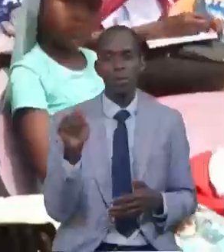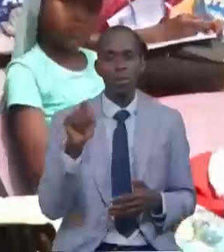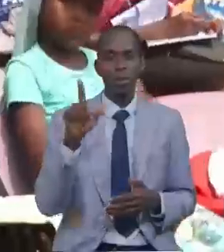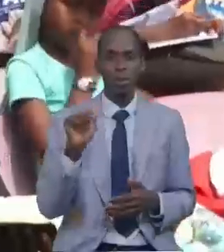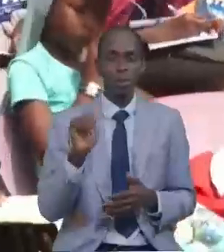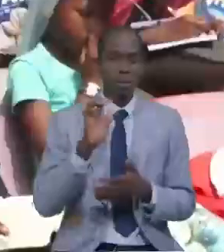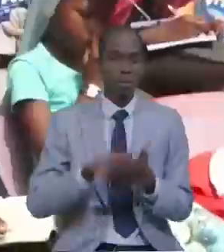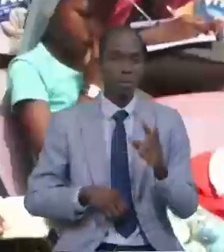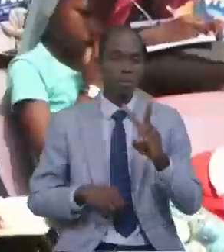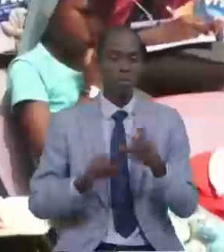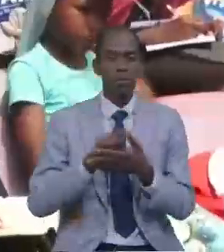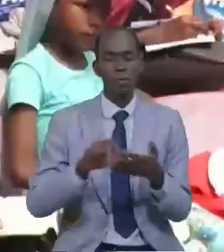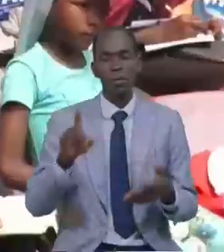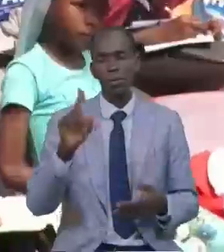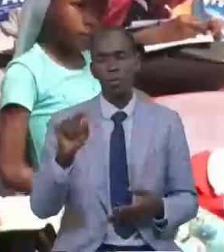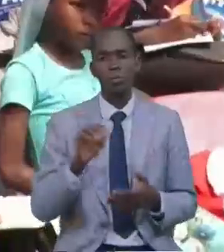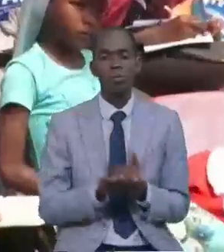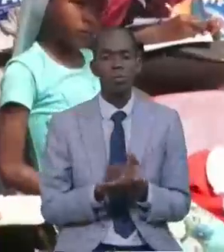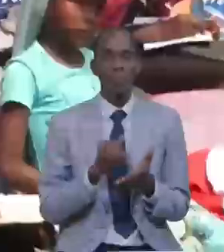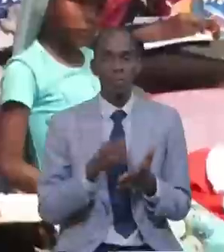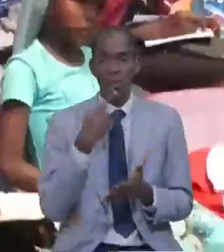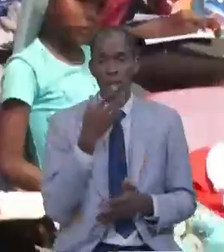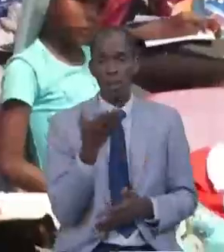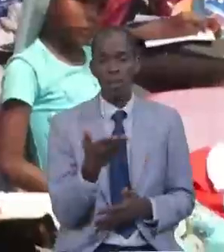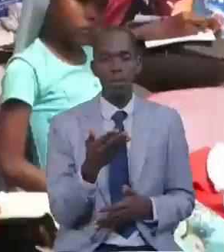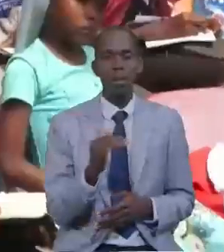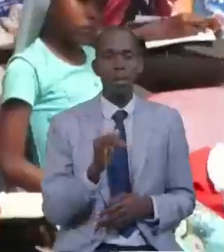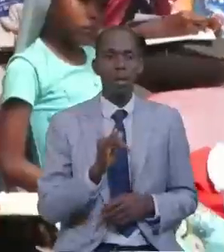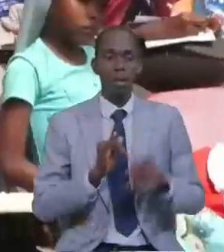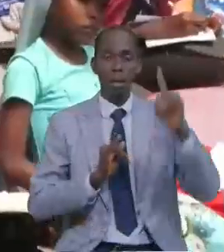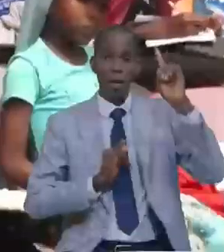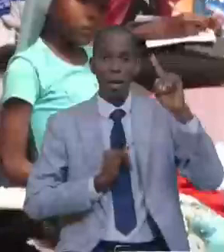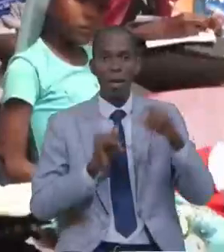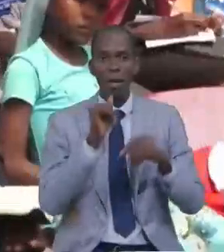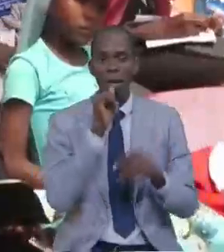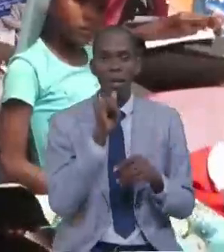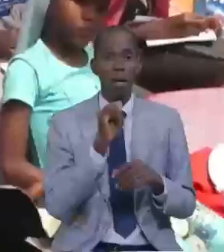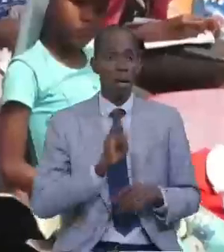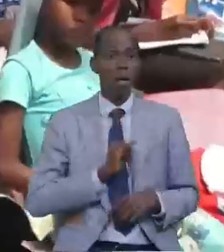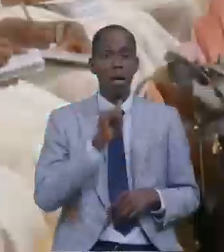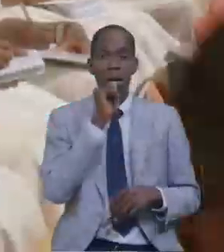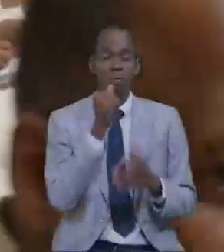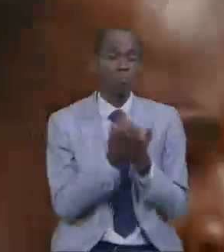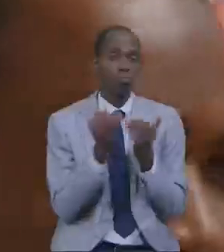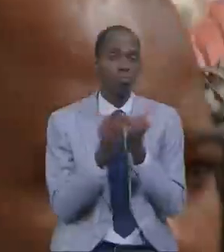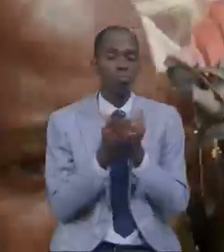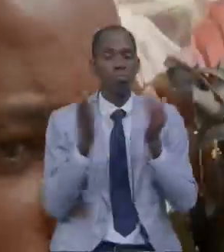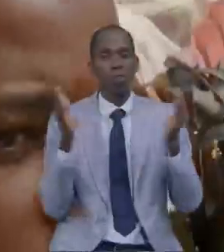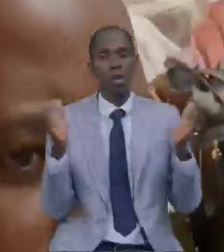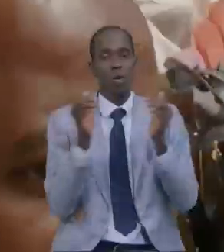with Christ. Nevertheless, I live, yet not I, but